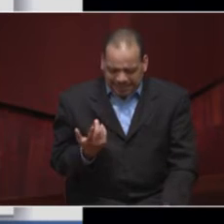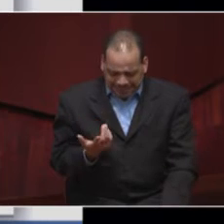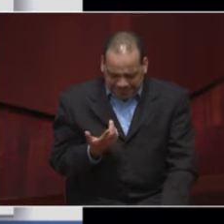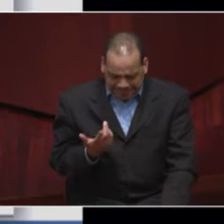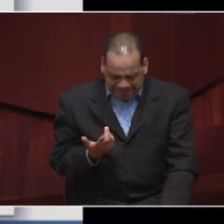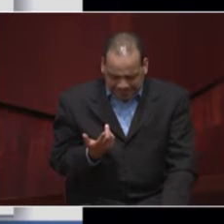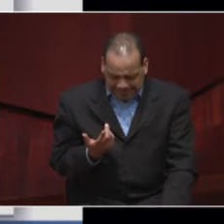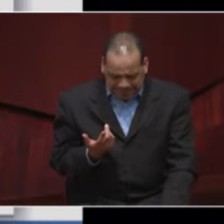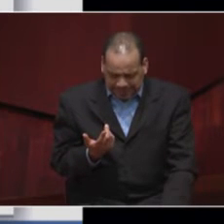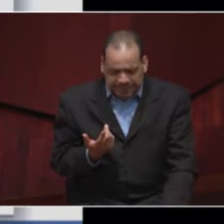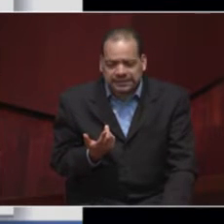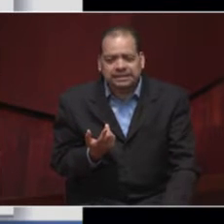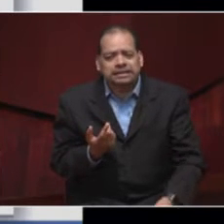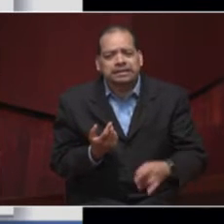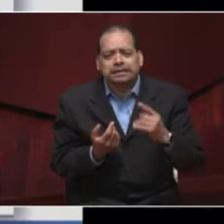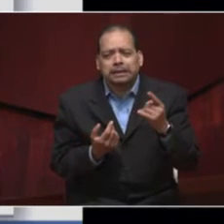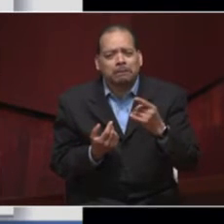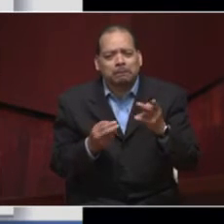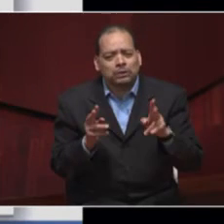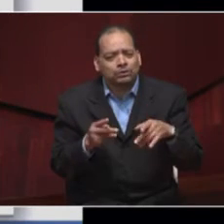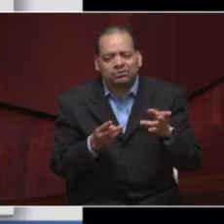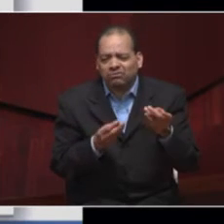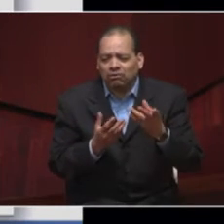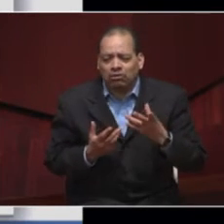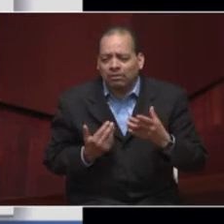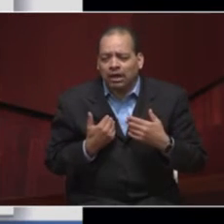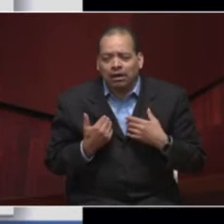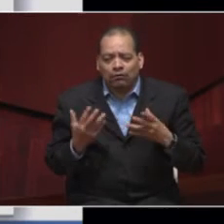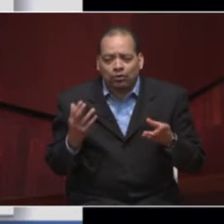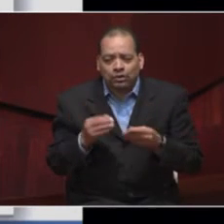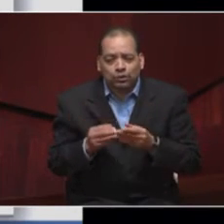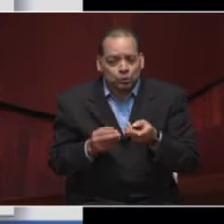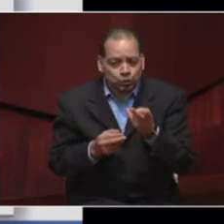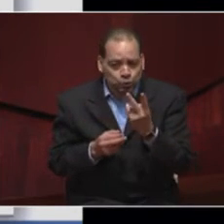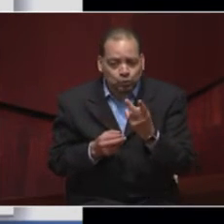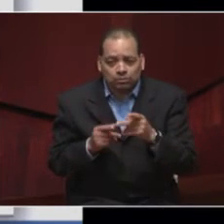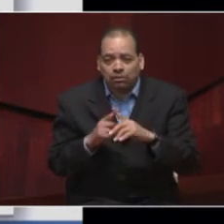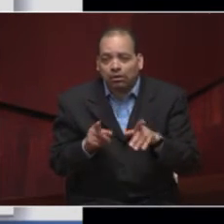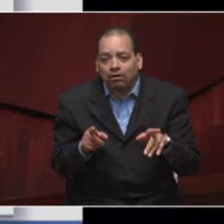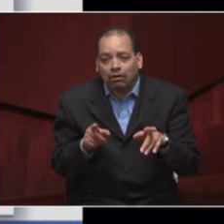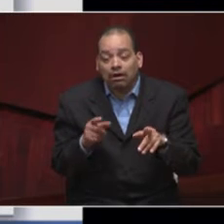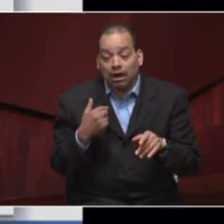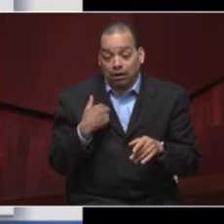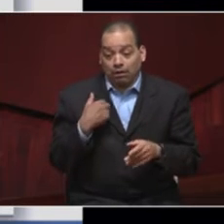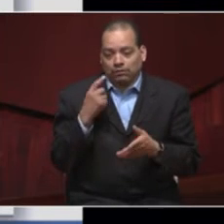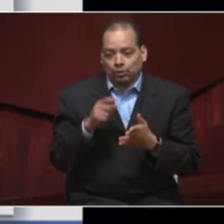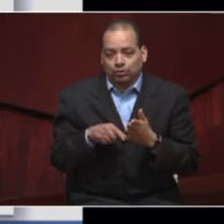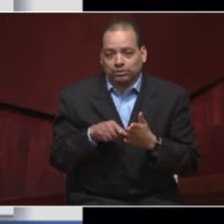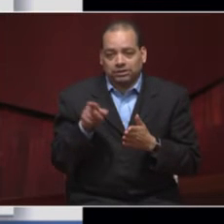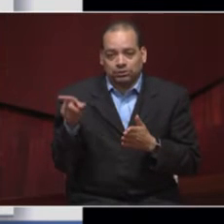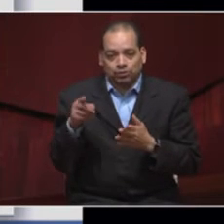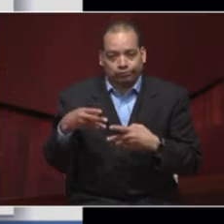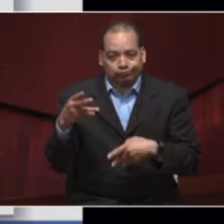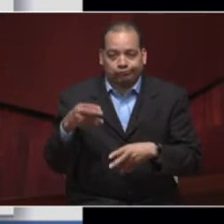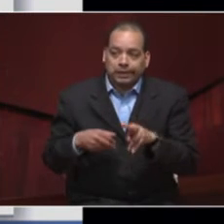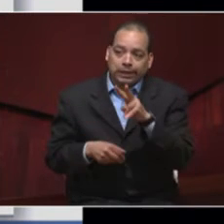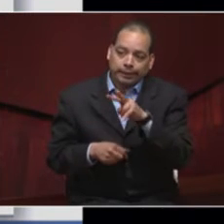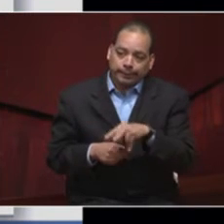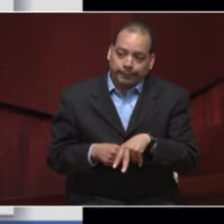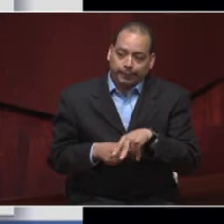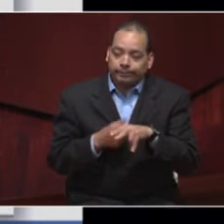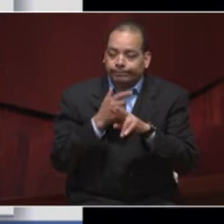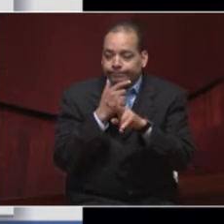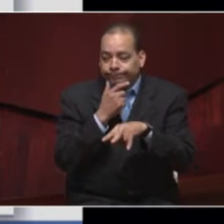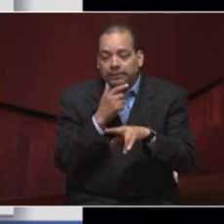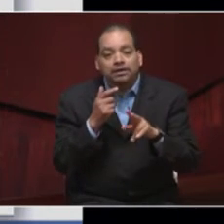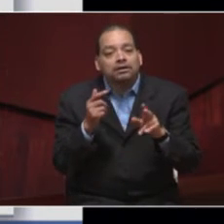agency, but someone mentioned there's actually 2 out there now. So, but this is the one that we noticed a week or so ago that was posted. So exciting to see that